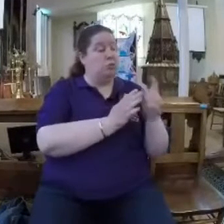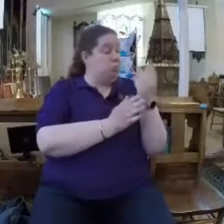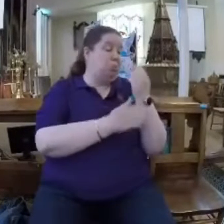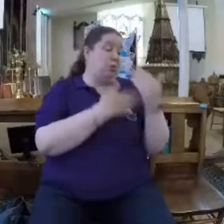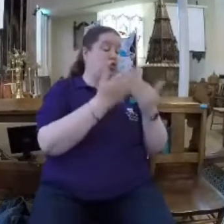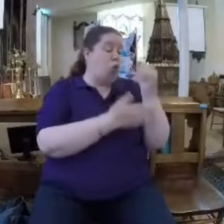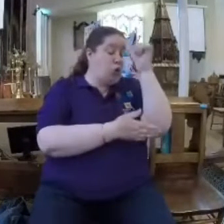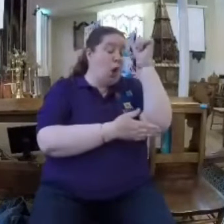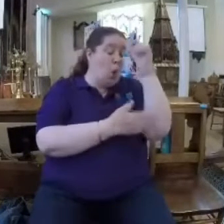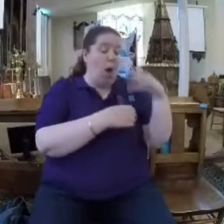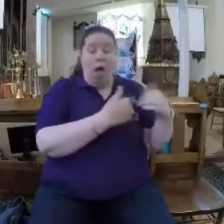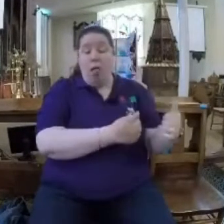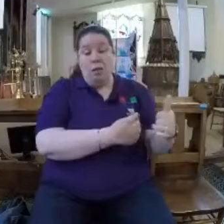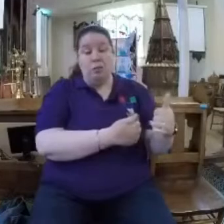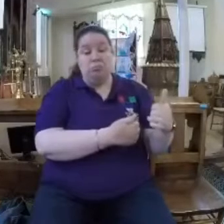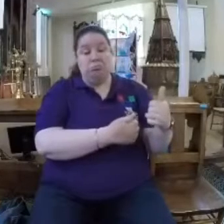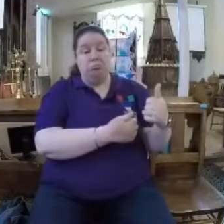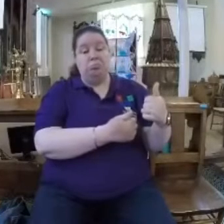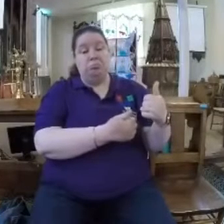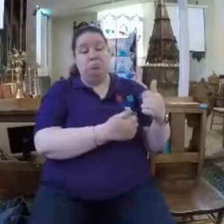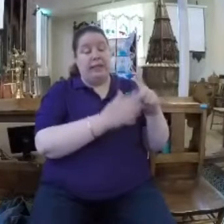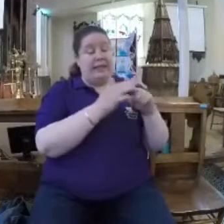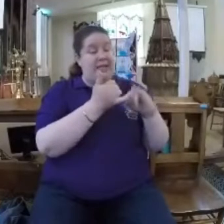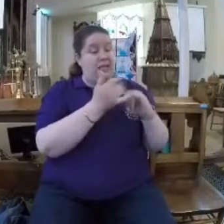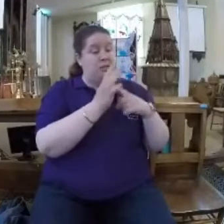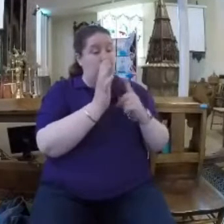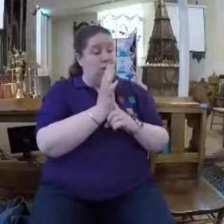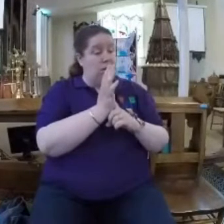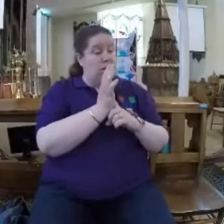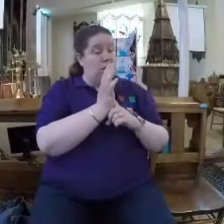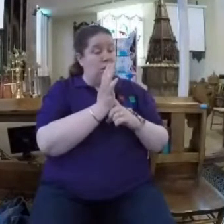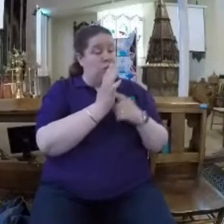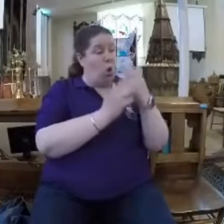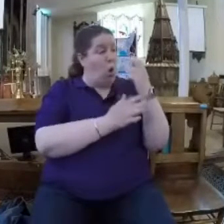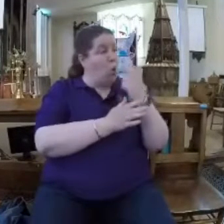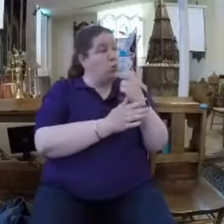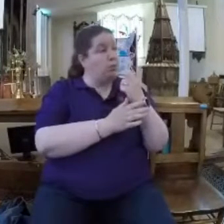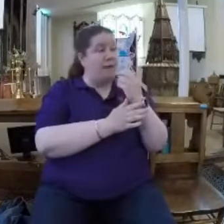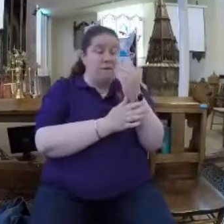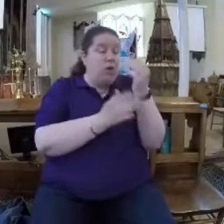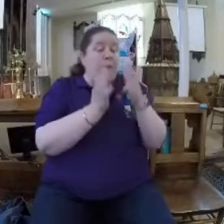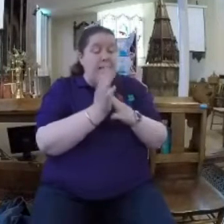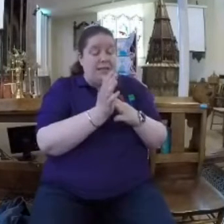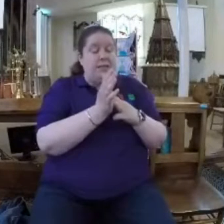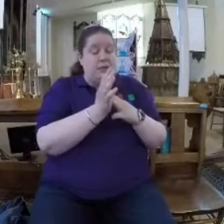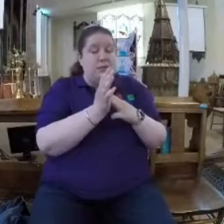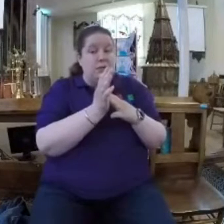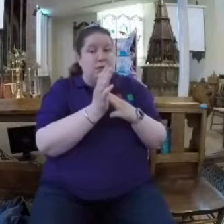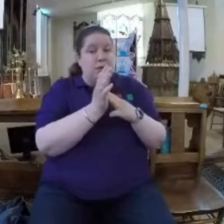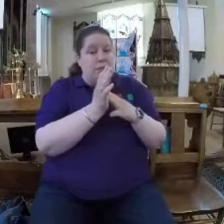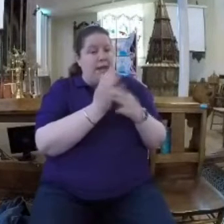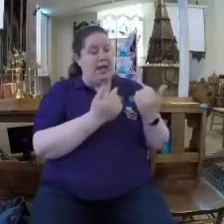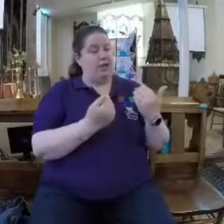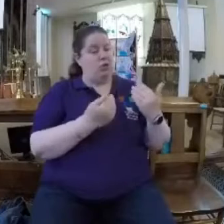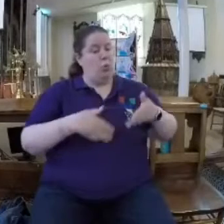and recognize. You might remember the story. Esau is the older brother, although only by a couple of minutes, but he has the